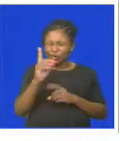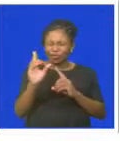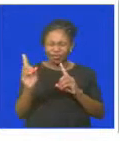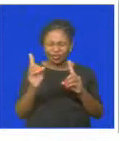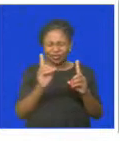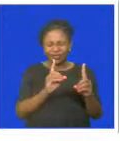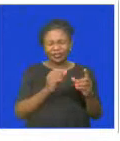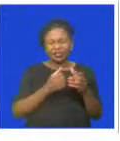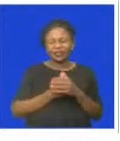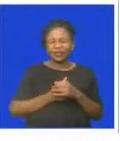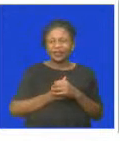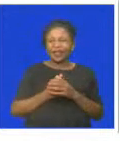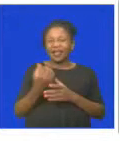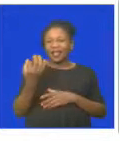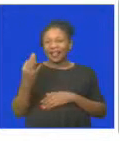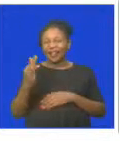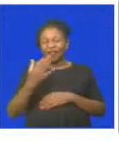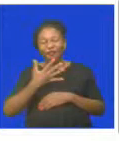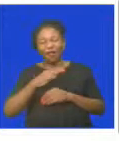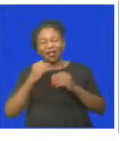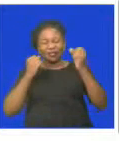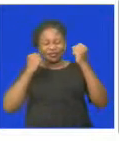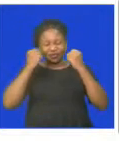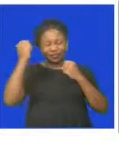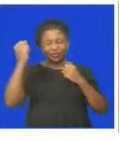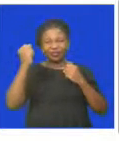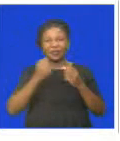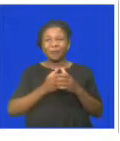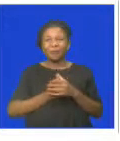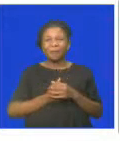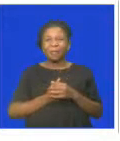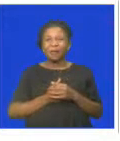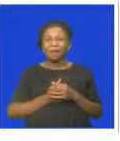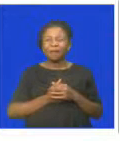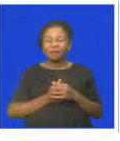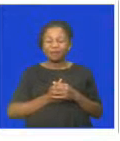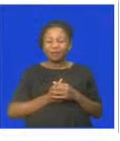a big gun. Yes, my lovely learner.